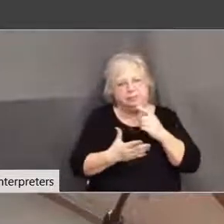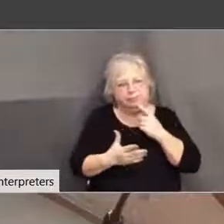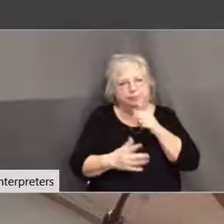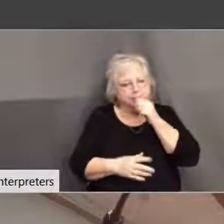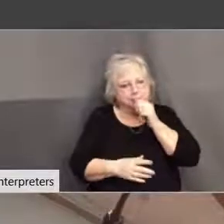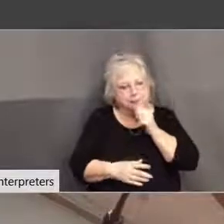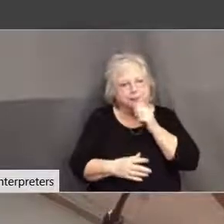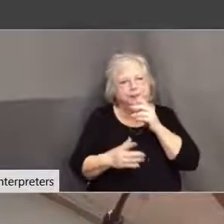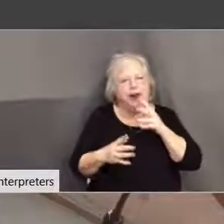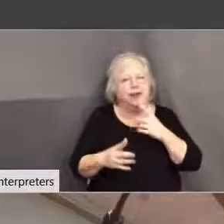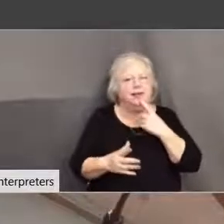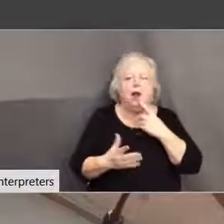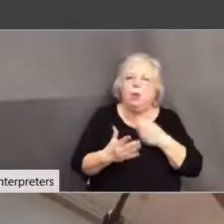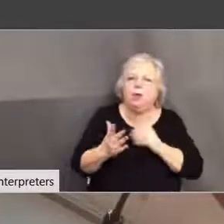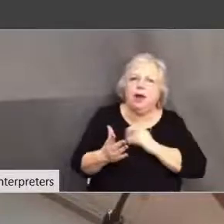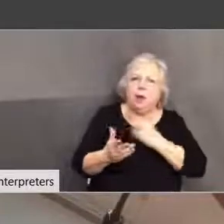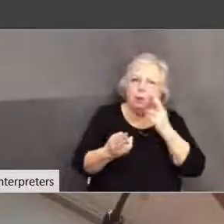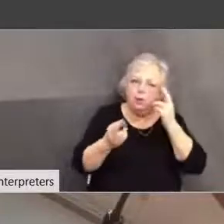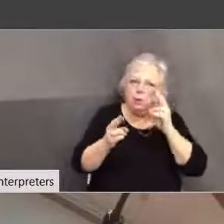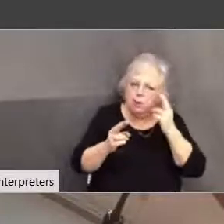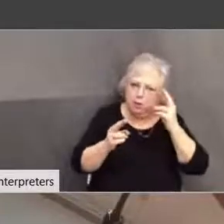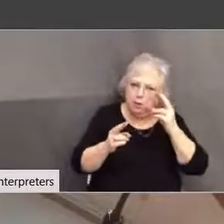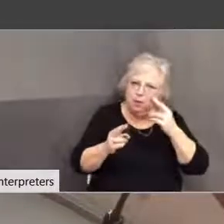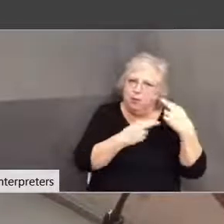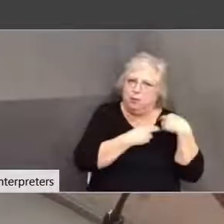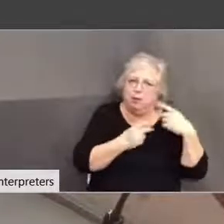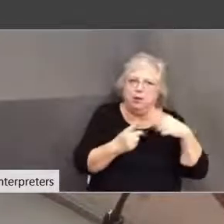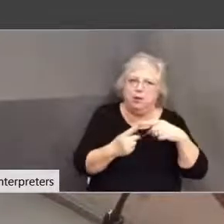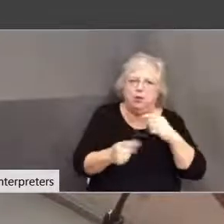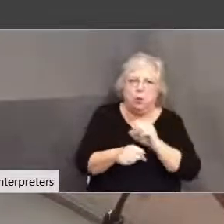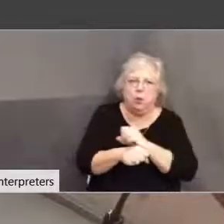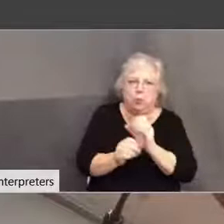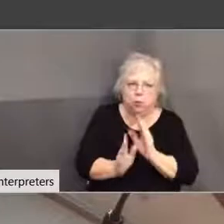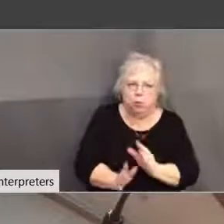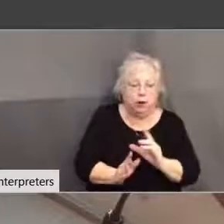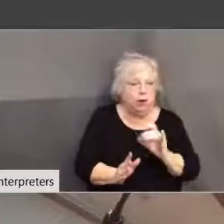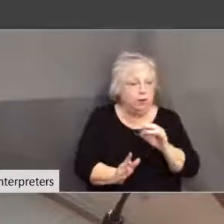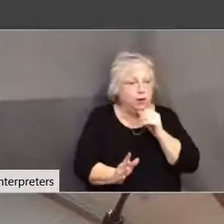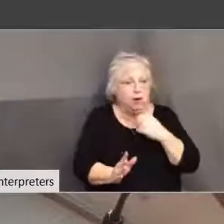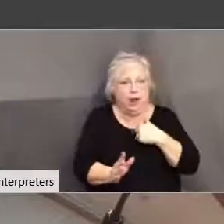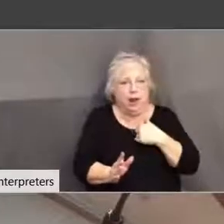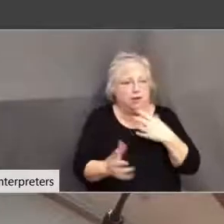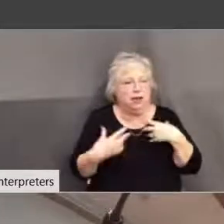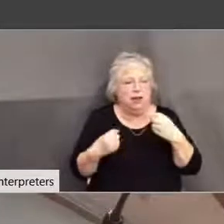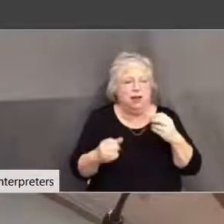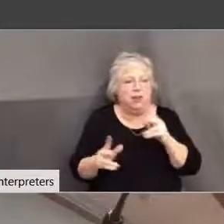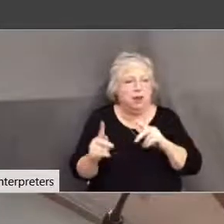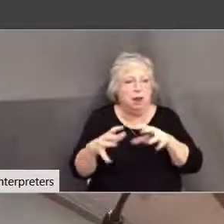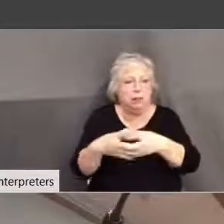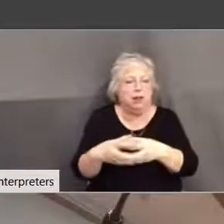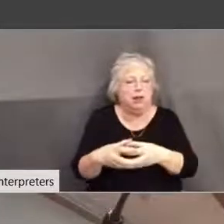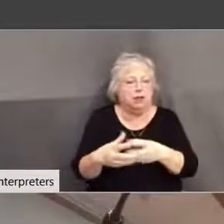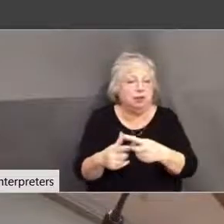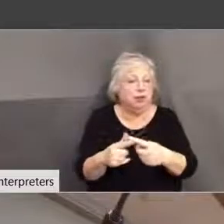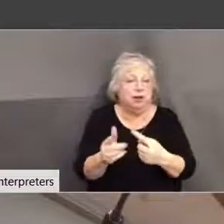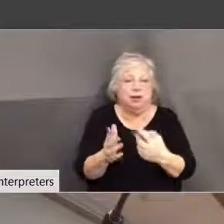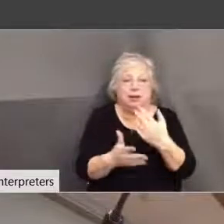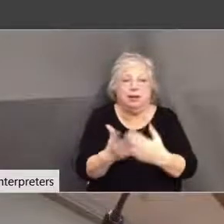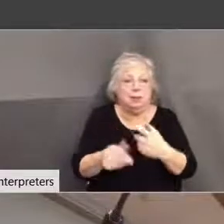we know we don't have a healthy population, then sometime or another we have to talk about